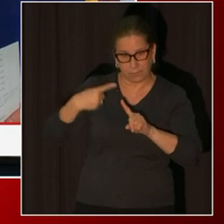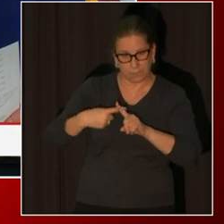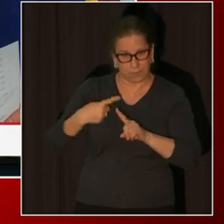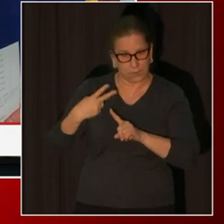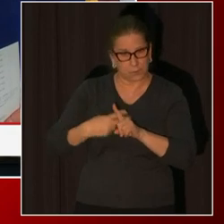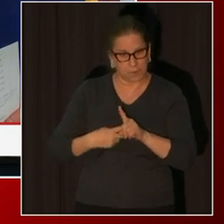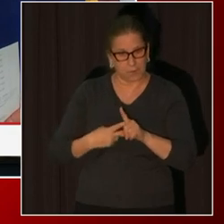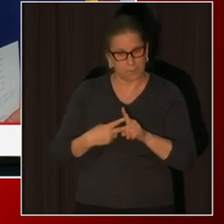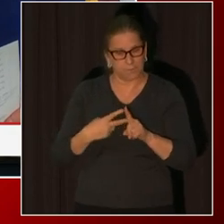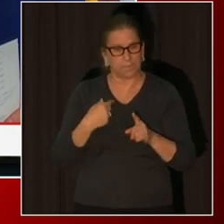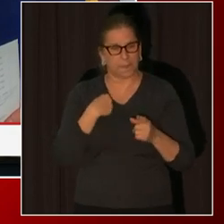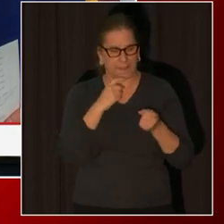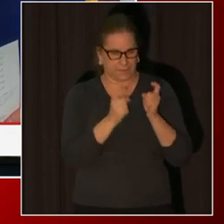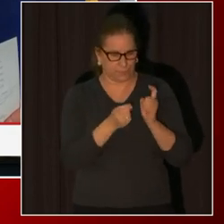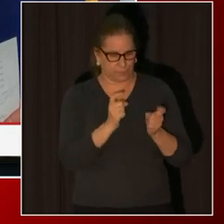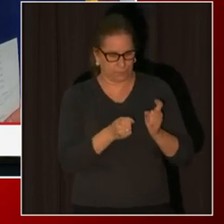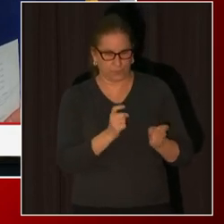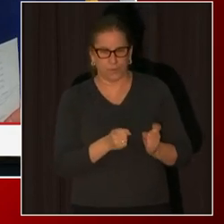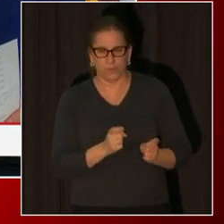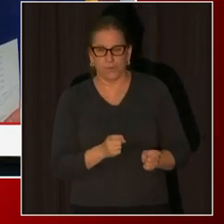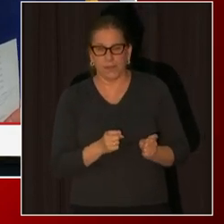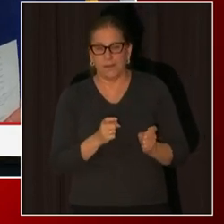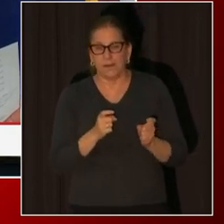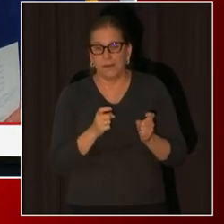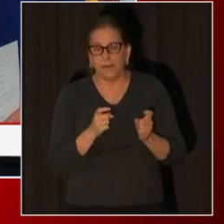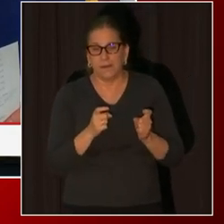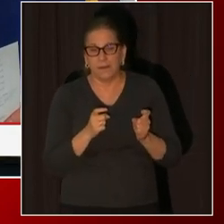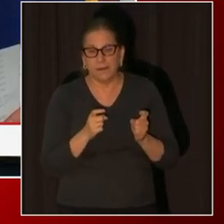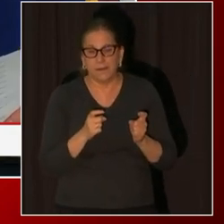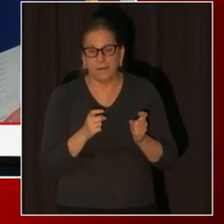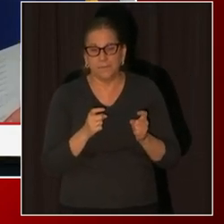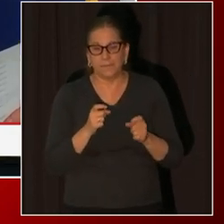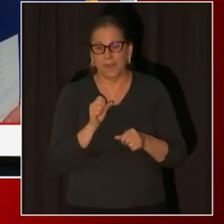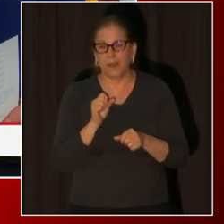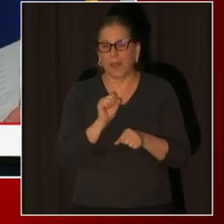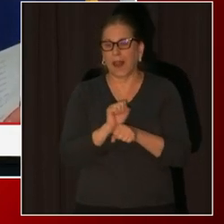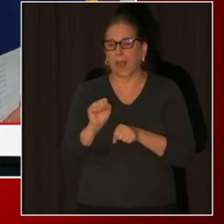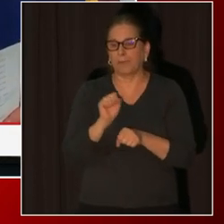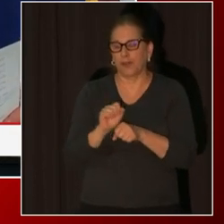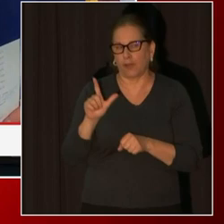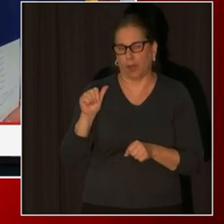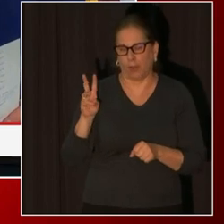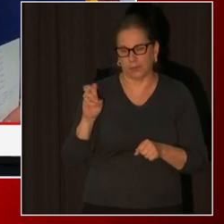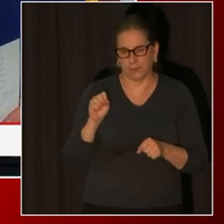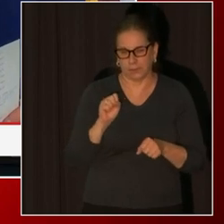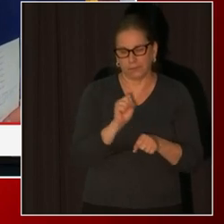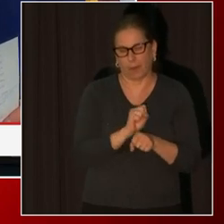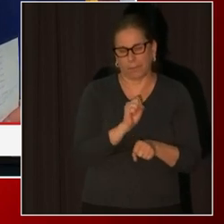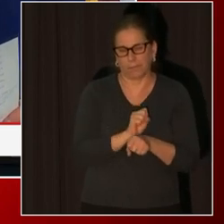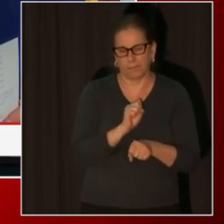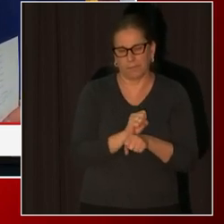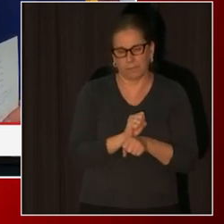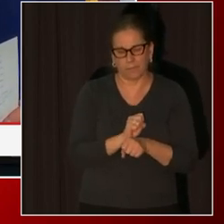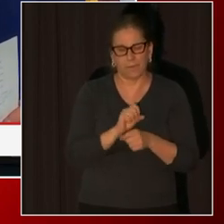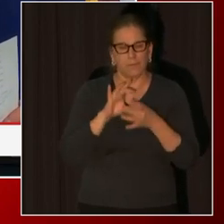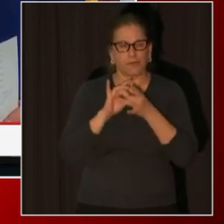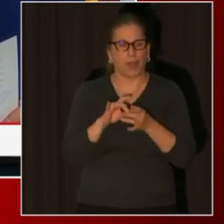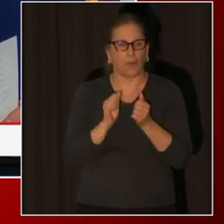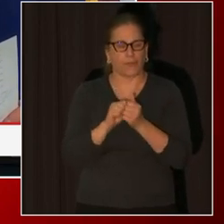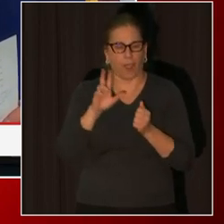our labor laws, particularly with regard to unemployment insurance, and there are no new changes for tomorrow.